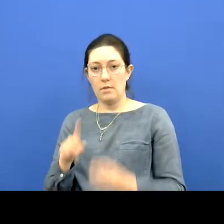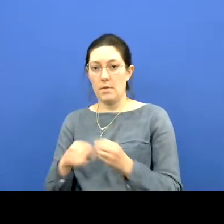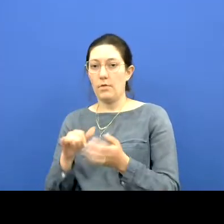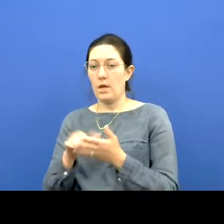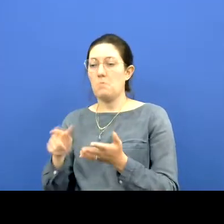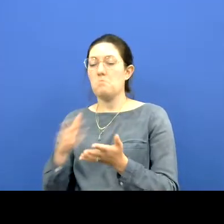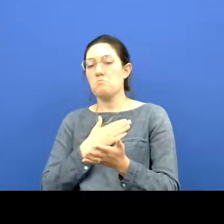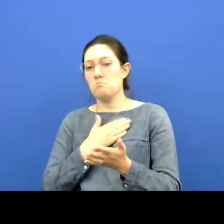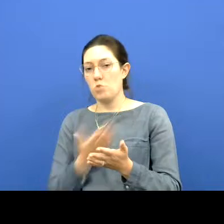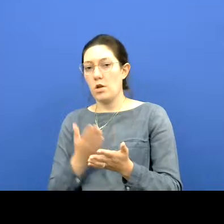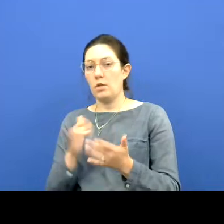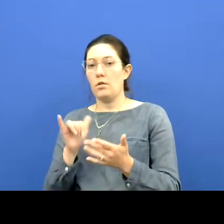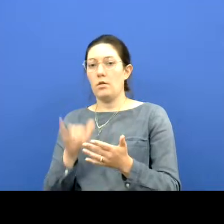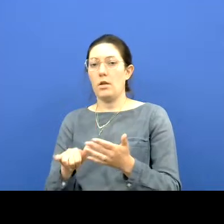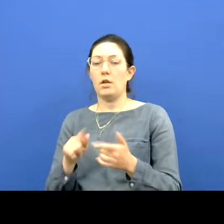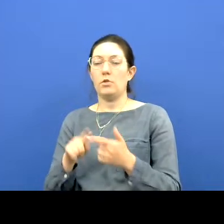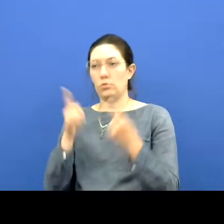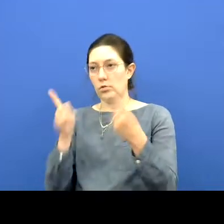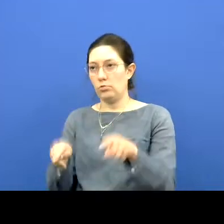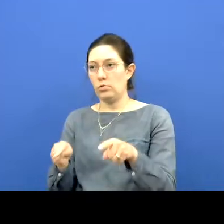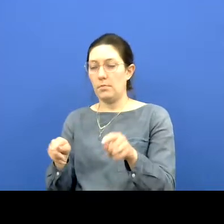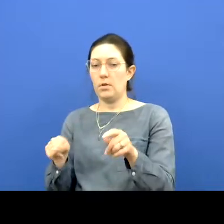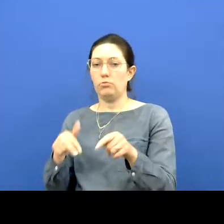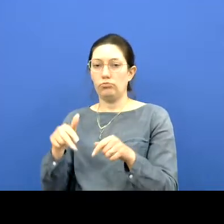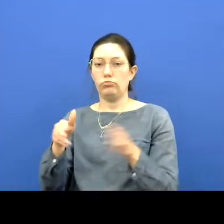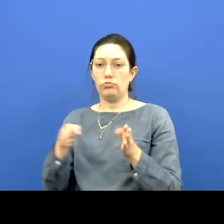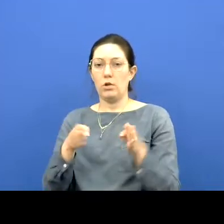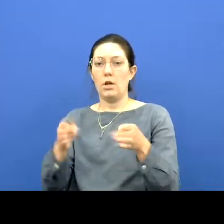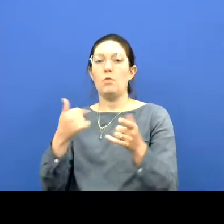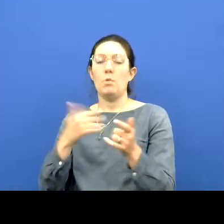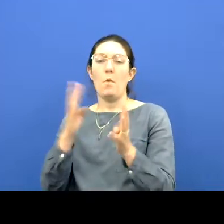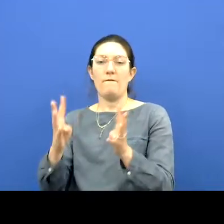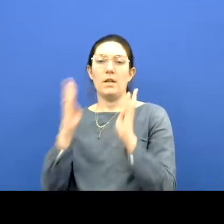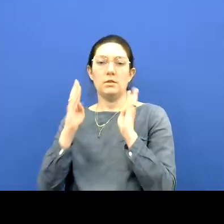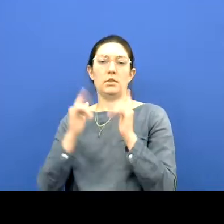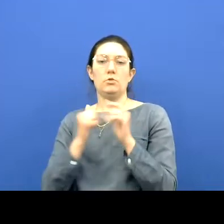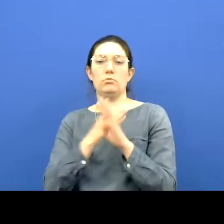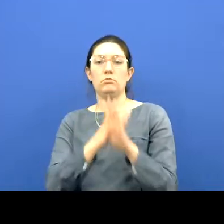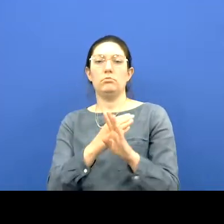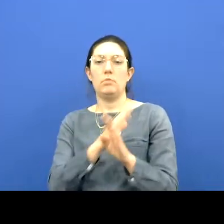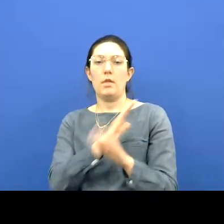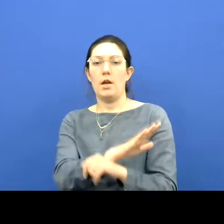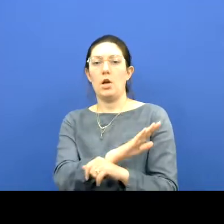a trail access agreement with us. We'd have to put up fencing to keep people out of their